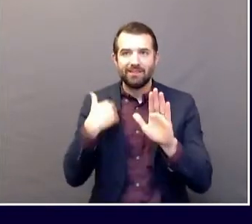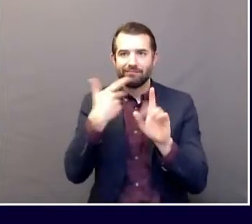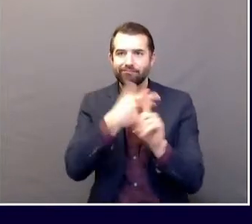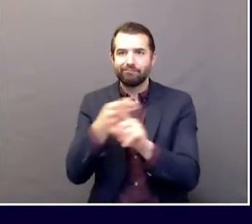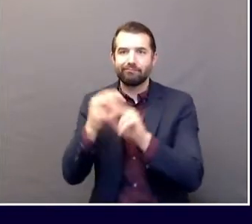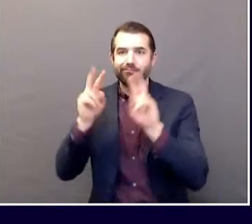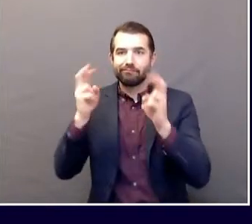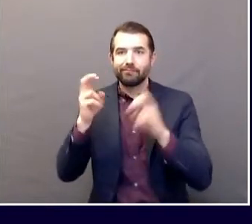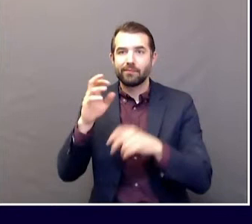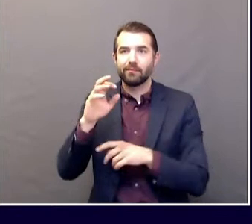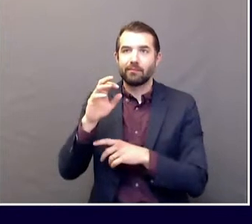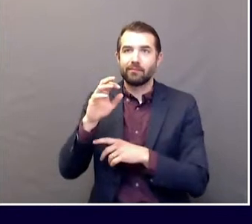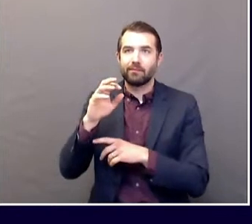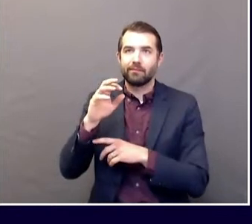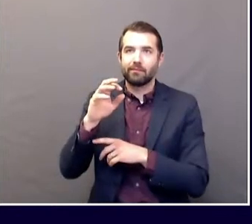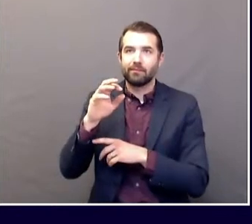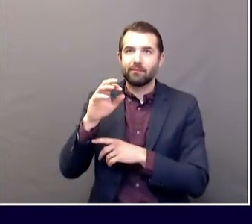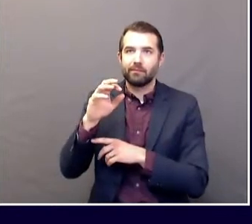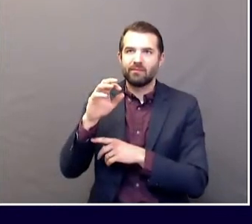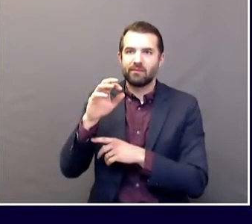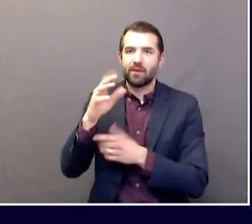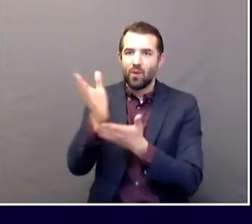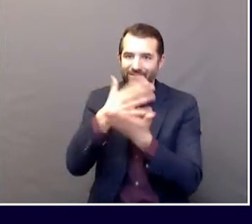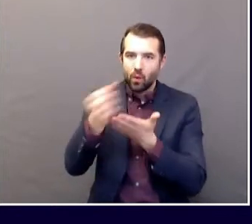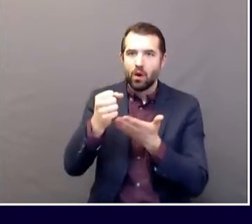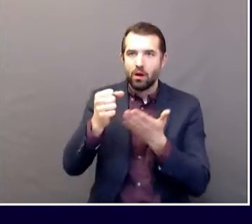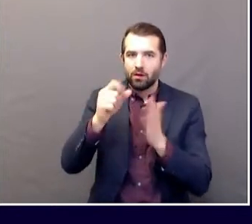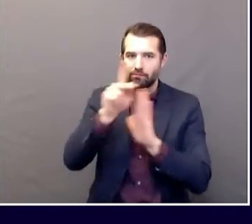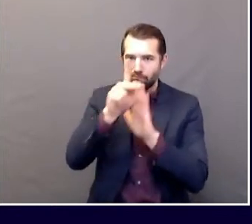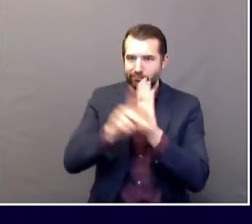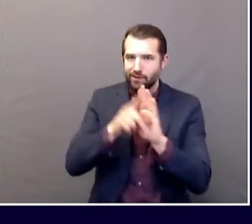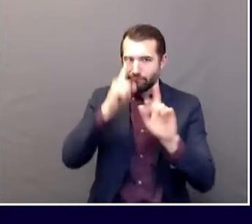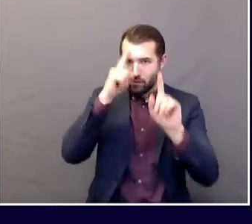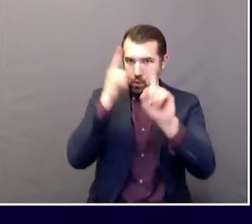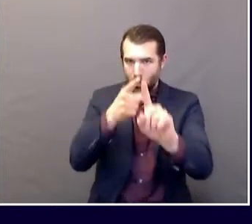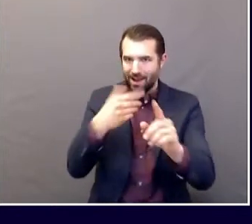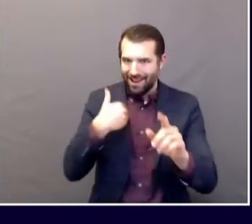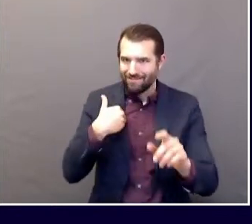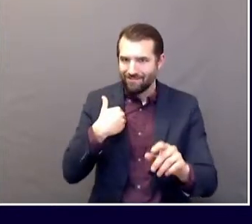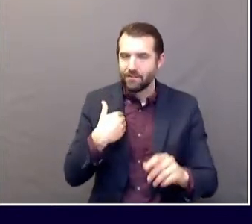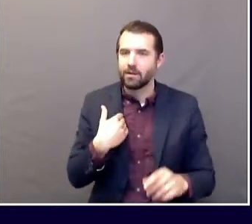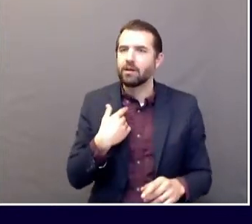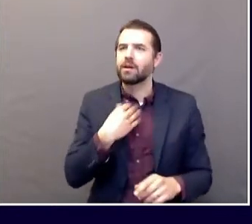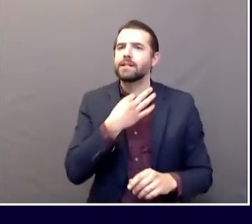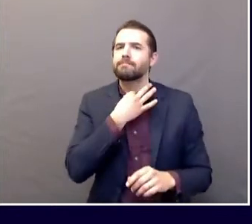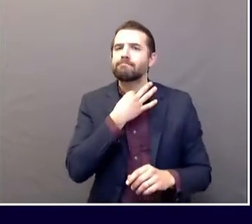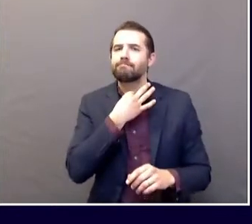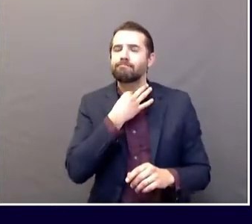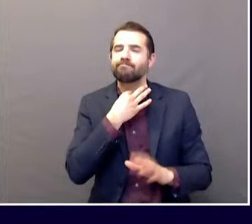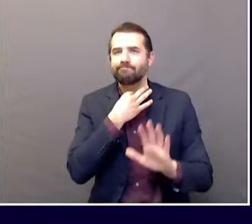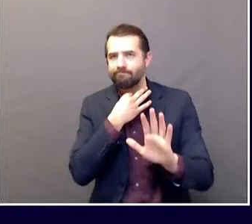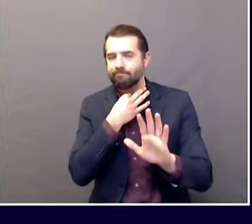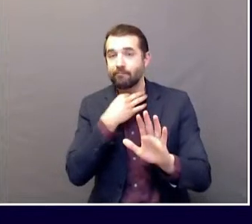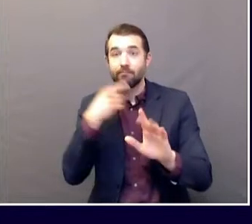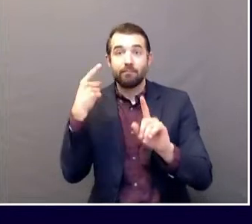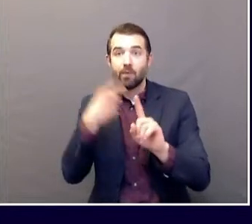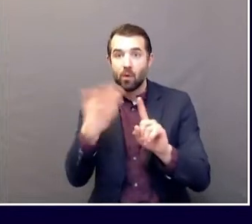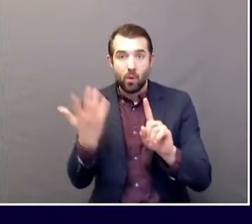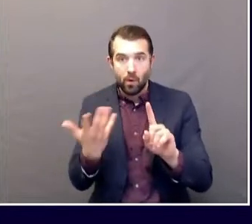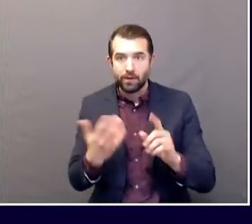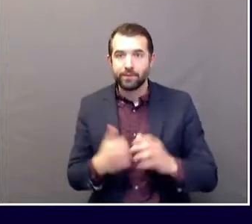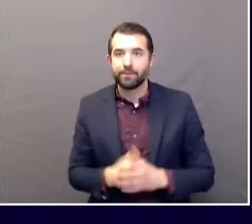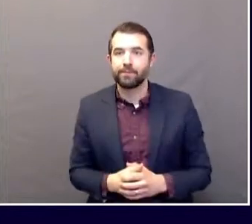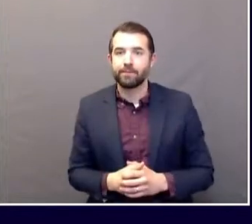talk about it and what prompted it? I was more specifically wondering if that incident